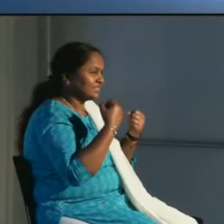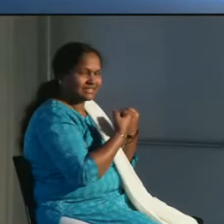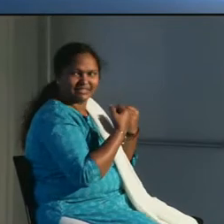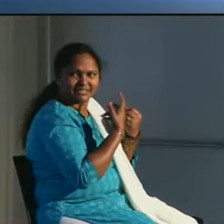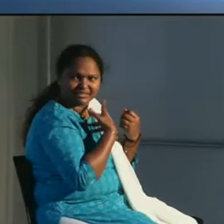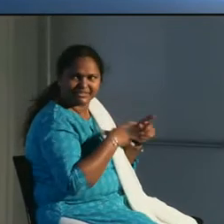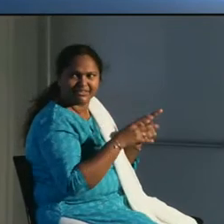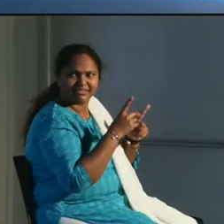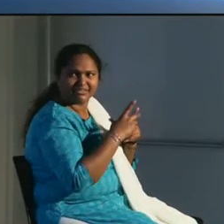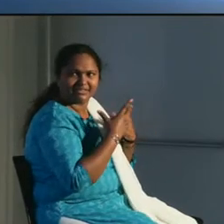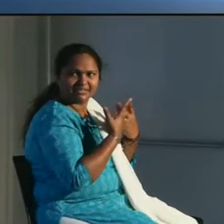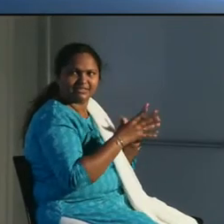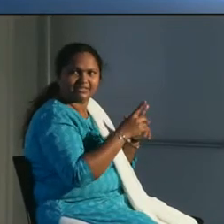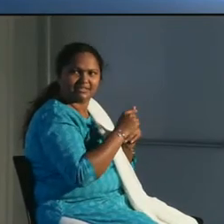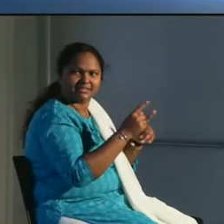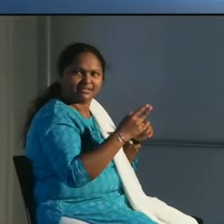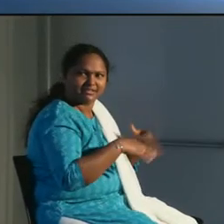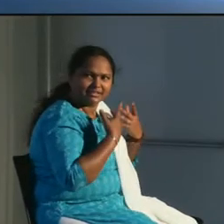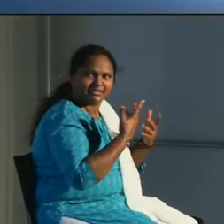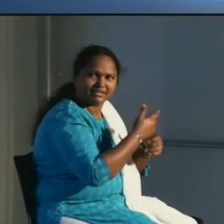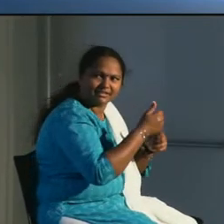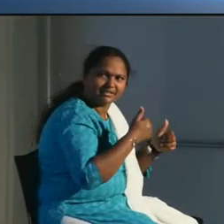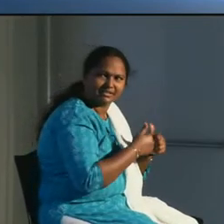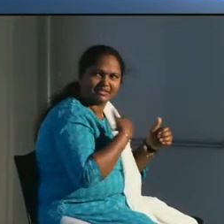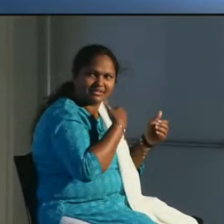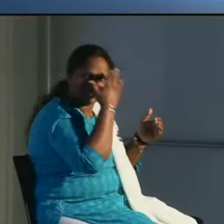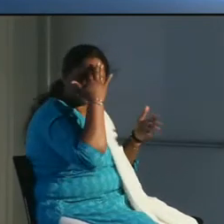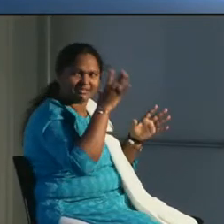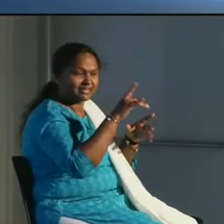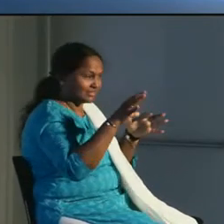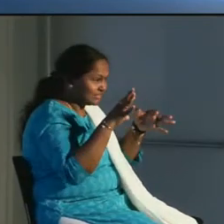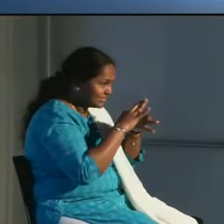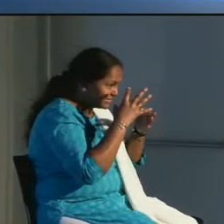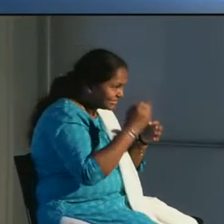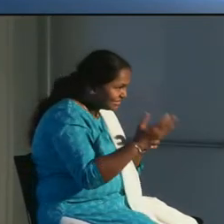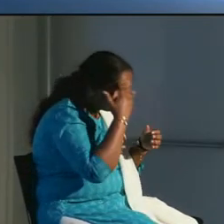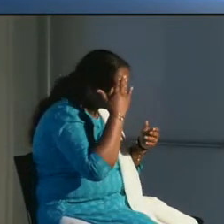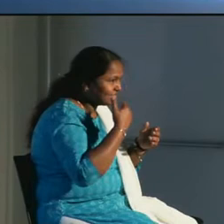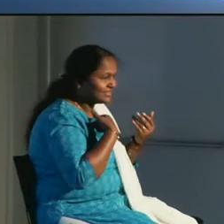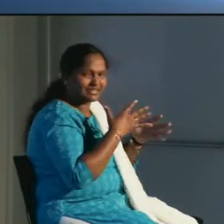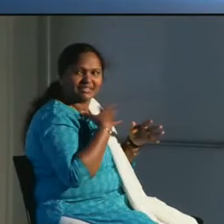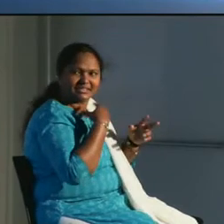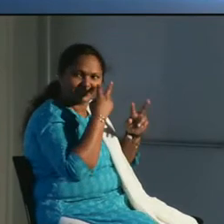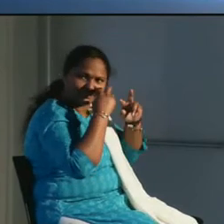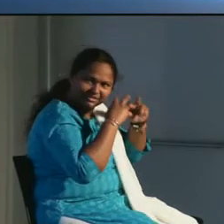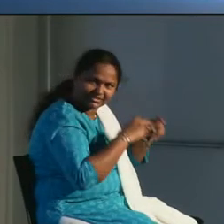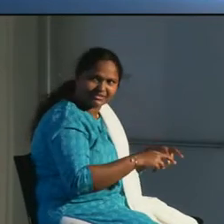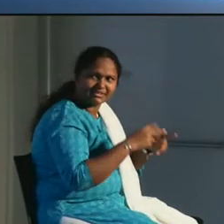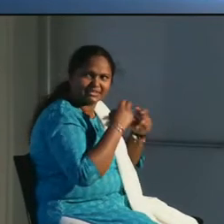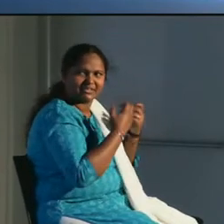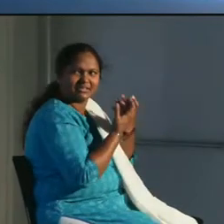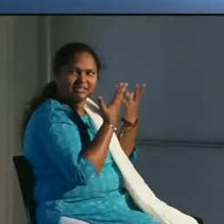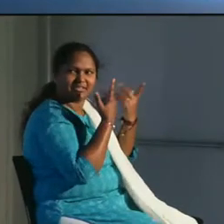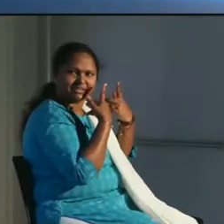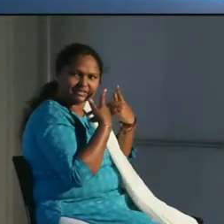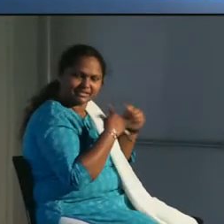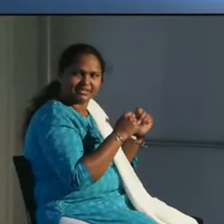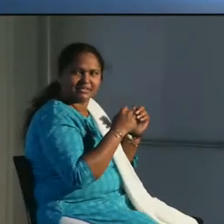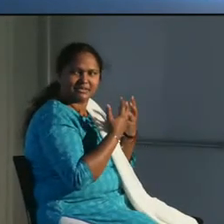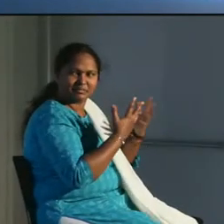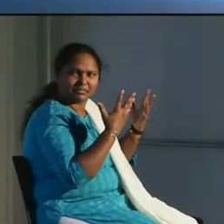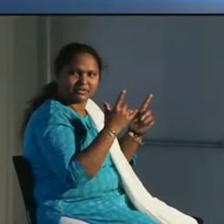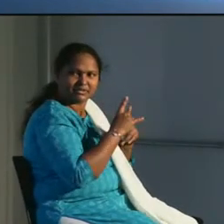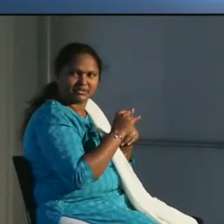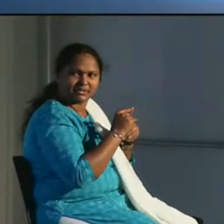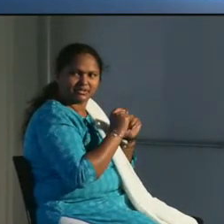was something that he felt belonged. I didn't know if it belonged. You know, I was also just searching and trying many things out, and